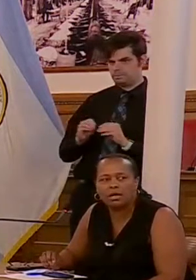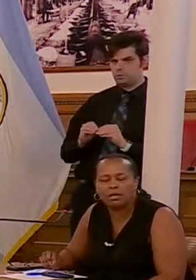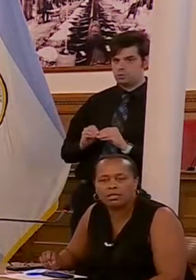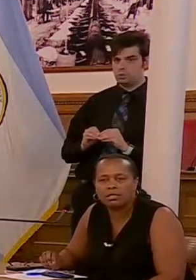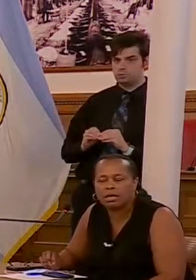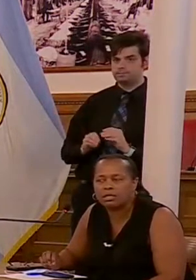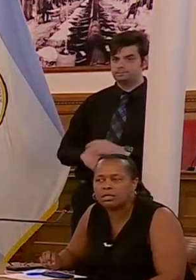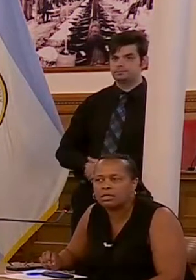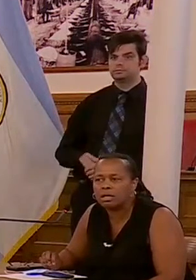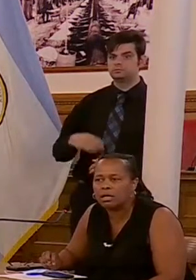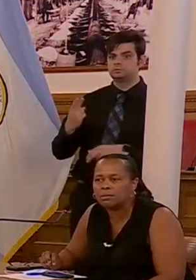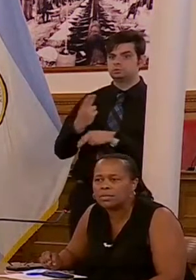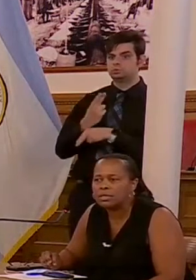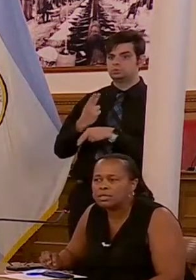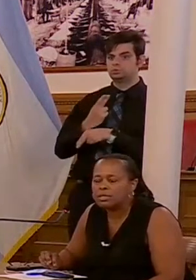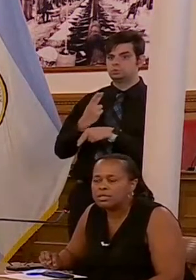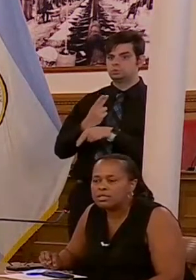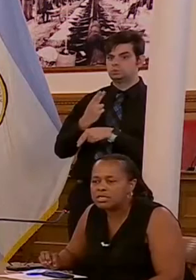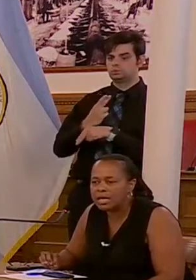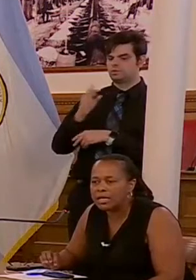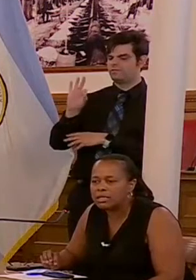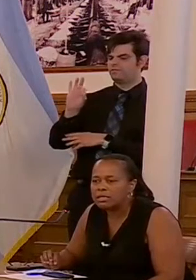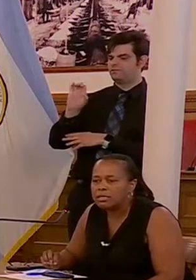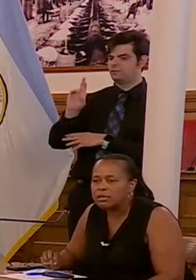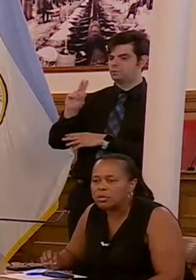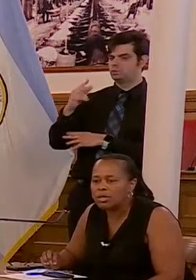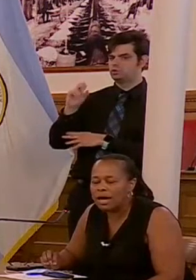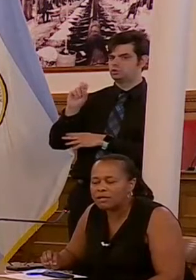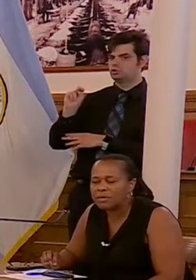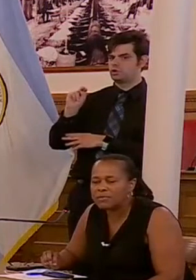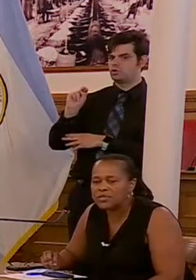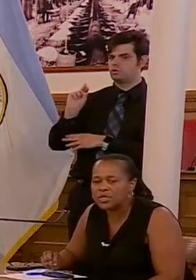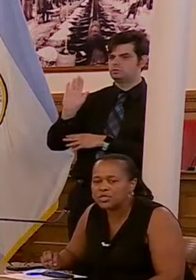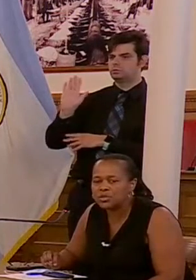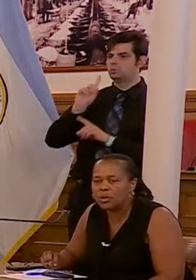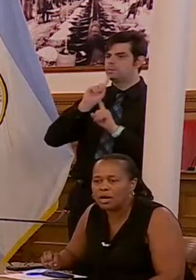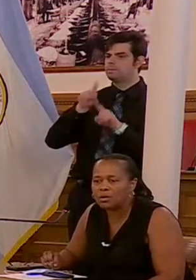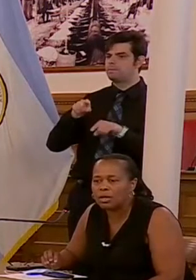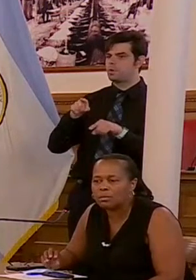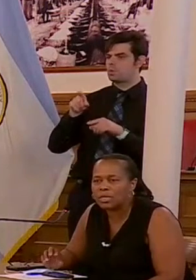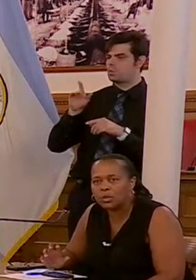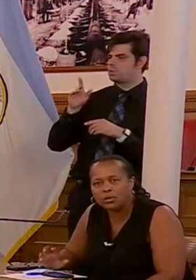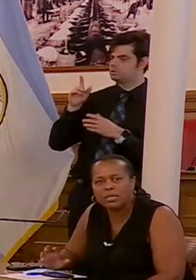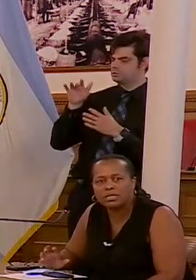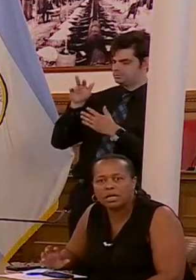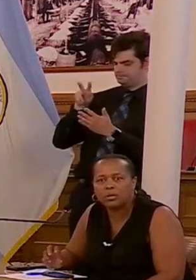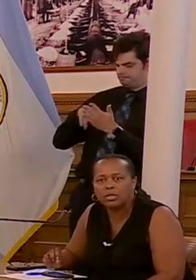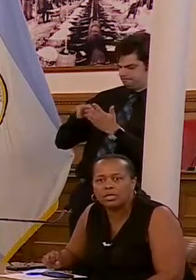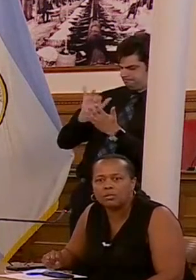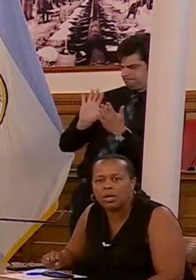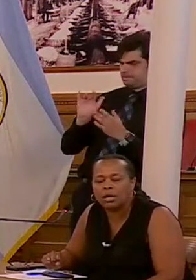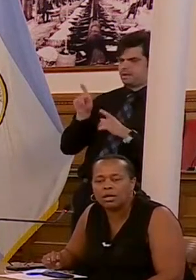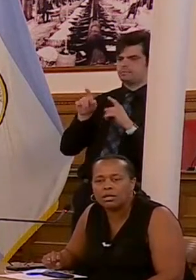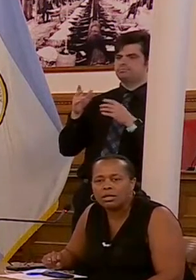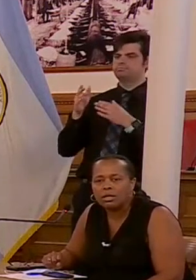interesting. On the second, there were a lot of conversations around equipment that